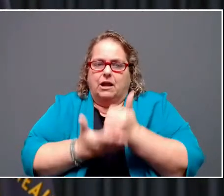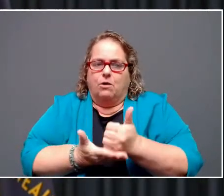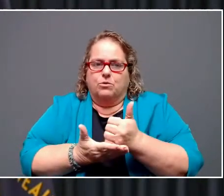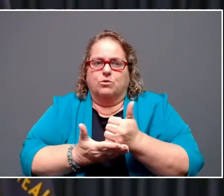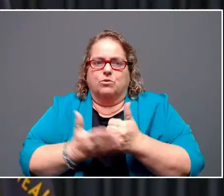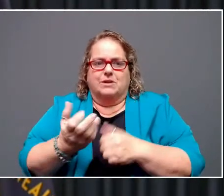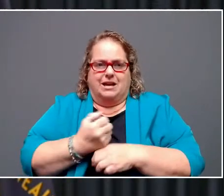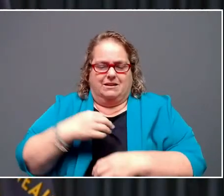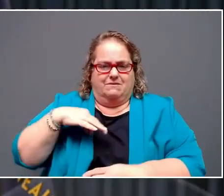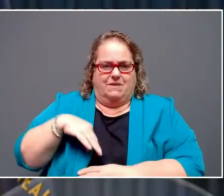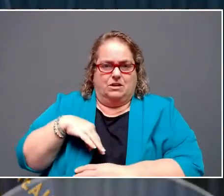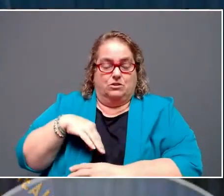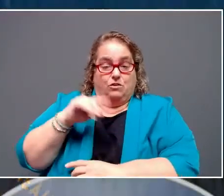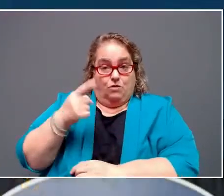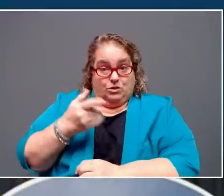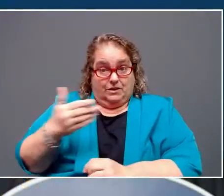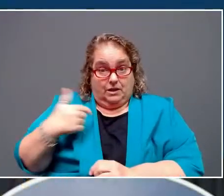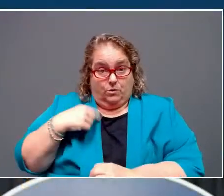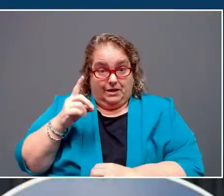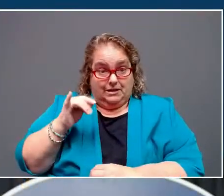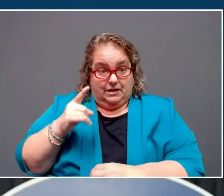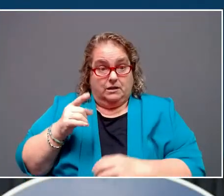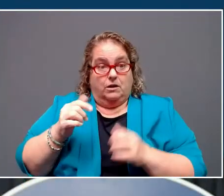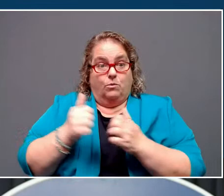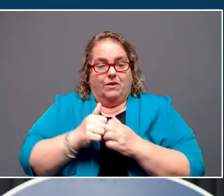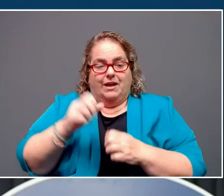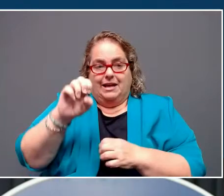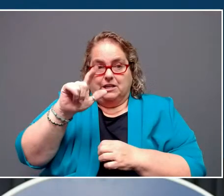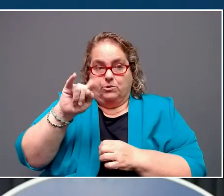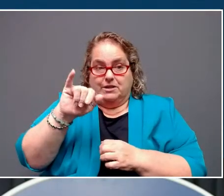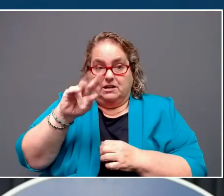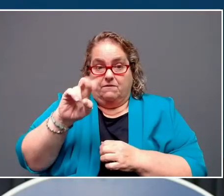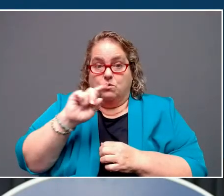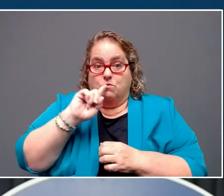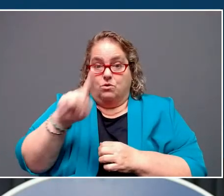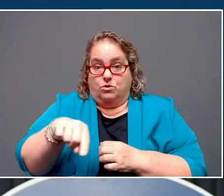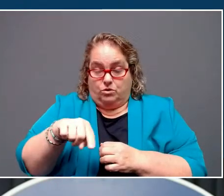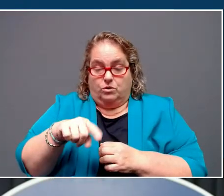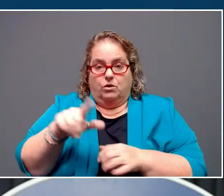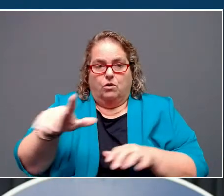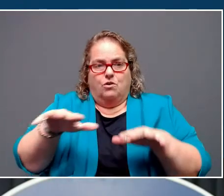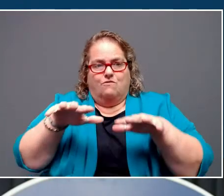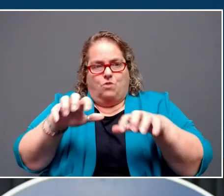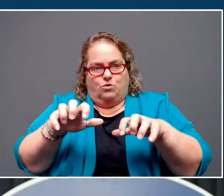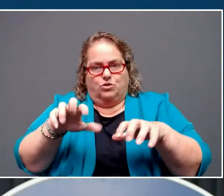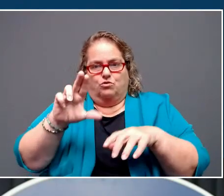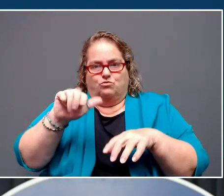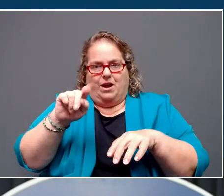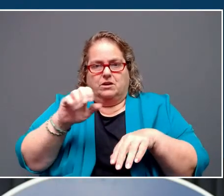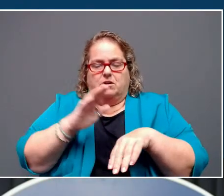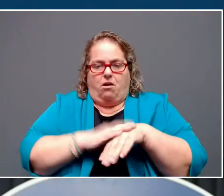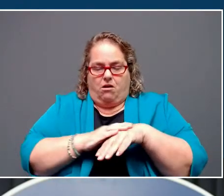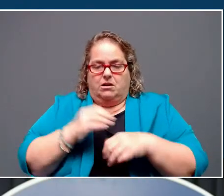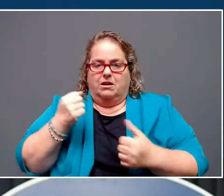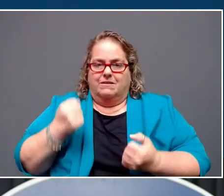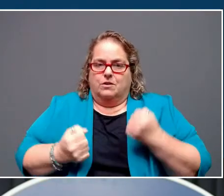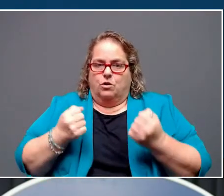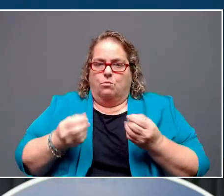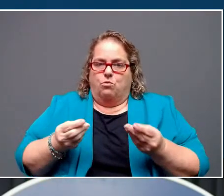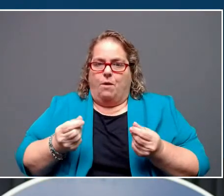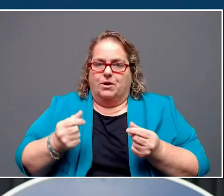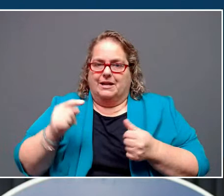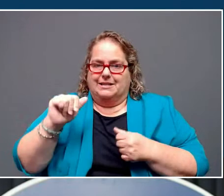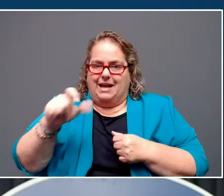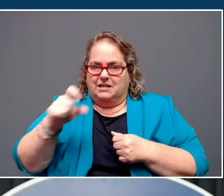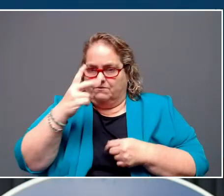thing we did is through an executive order and later a statute, froze the rate on vehicle property taxes for 2 years. That's expected